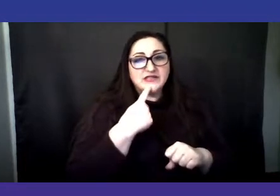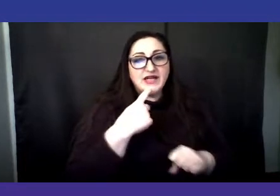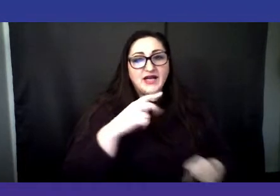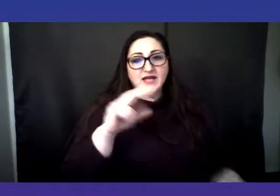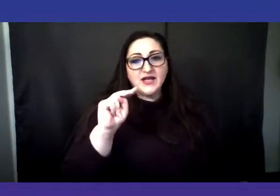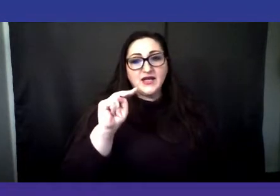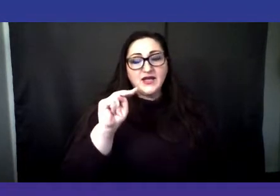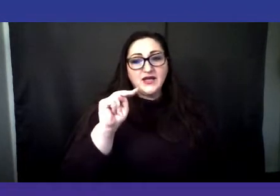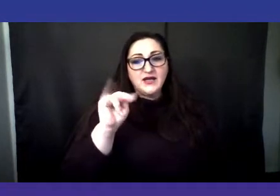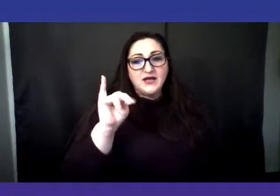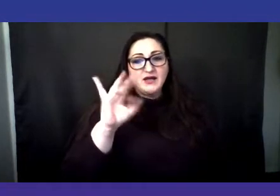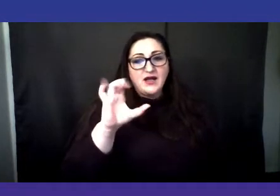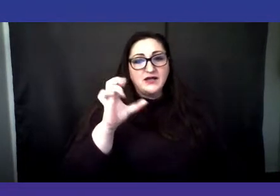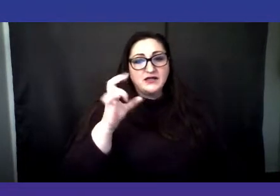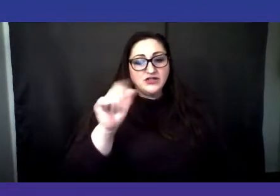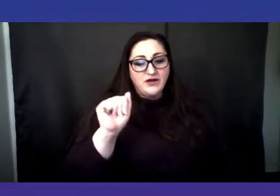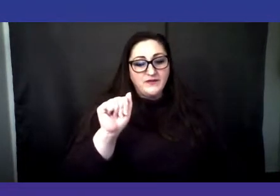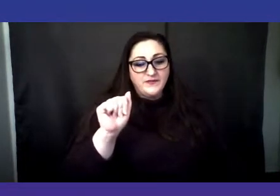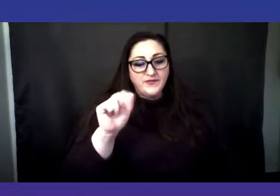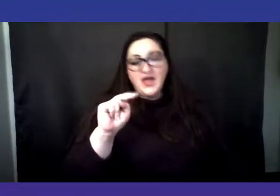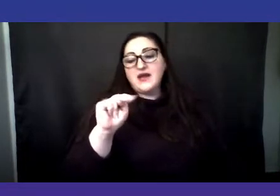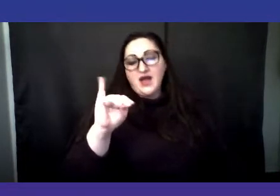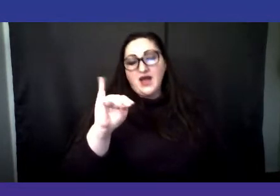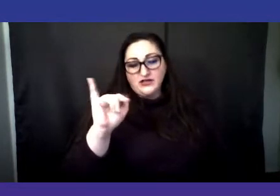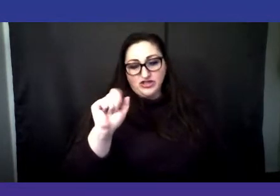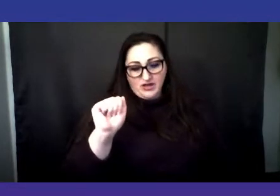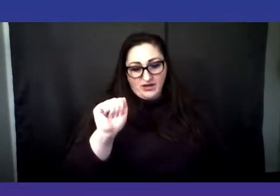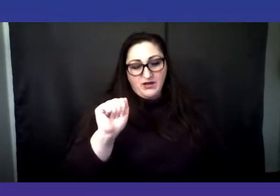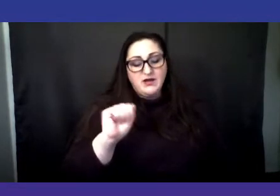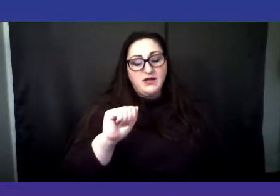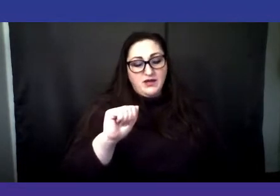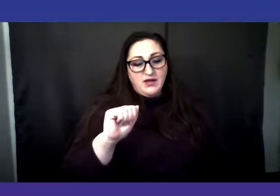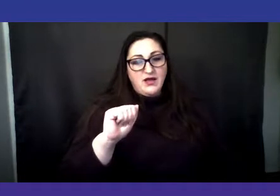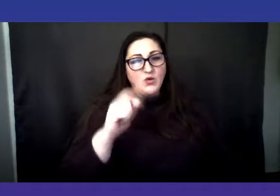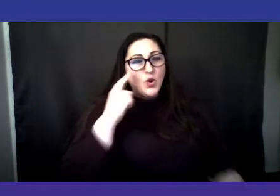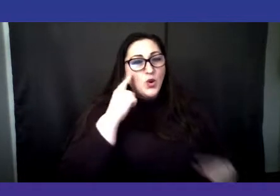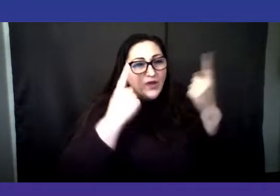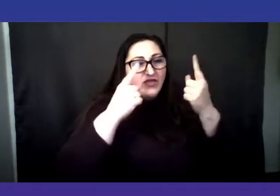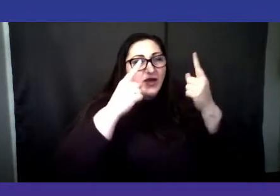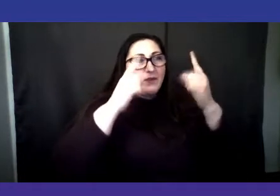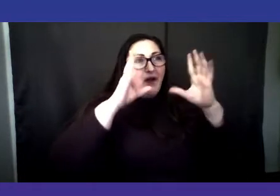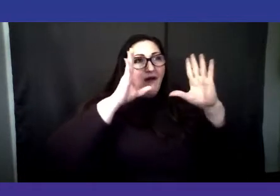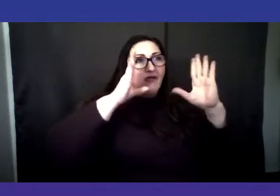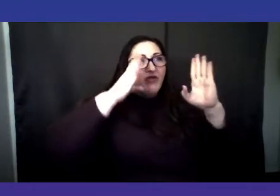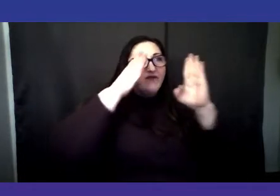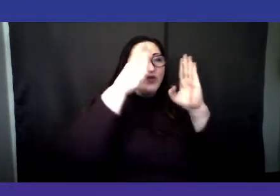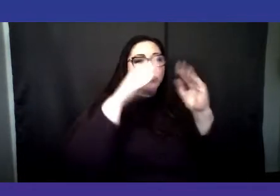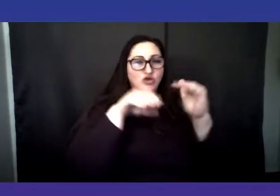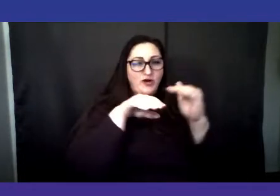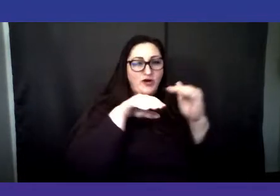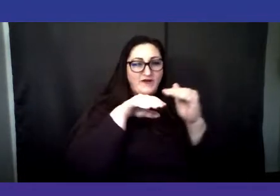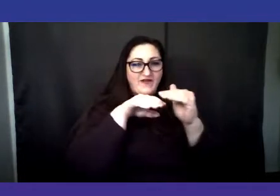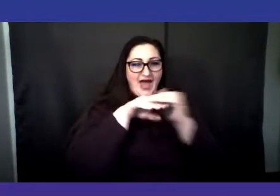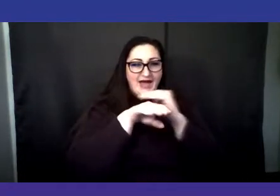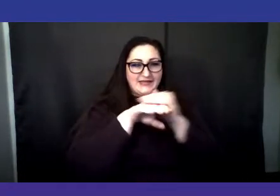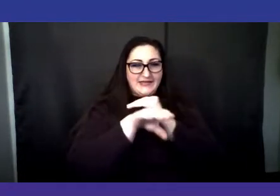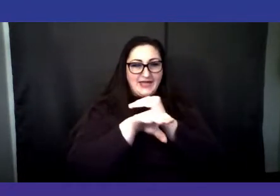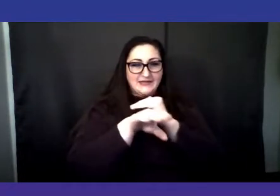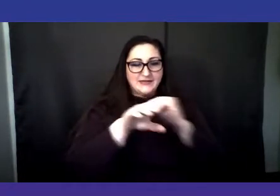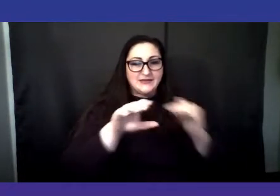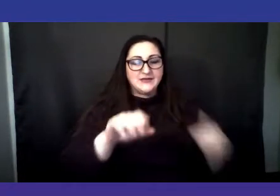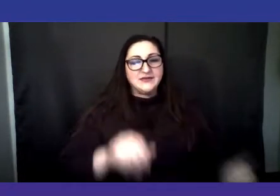that thinking about access and the futurity of access and